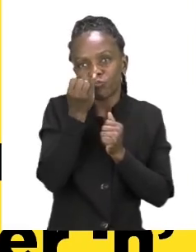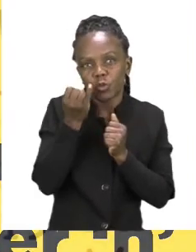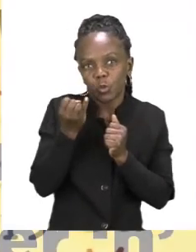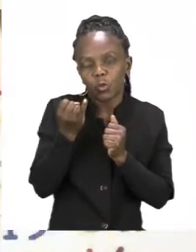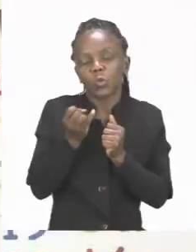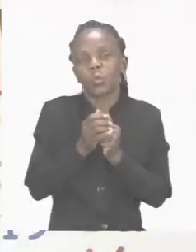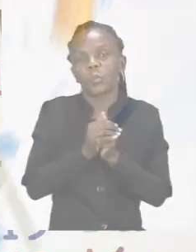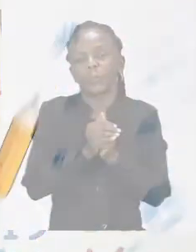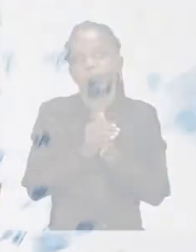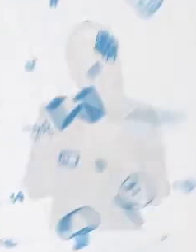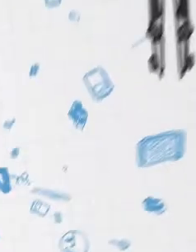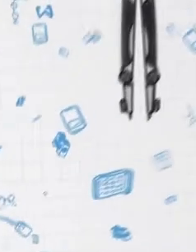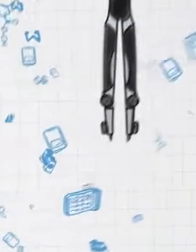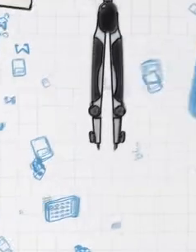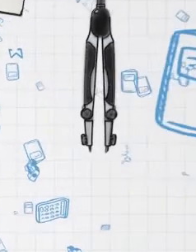arts.